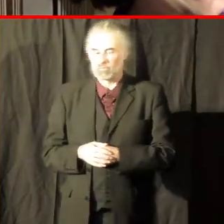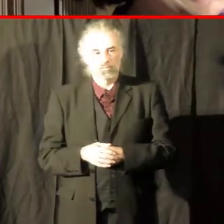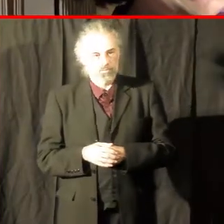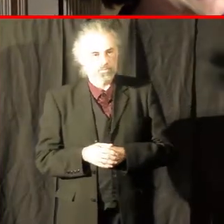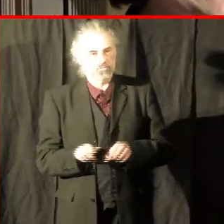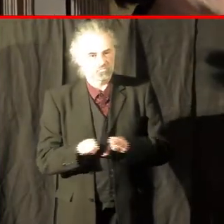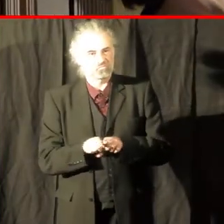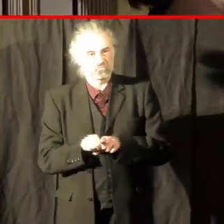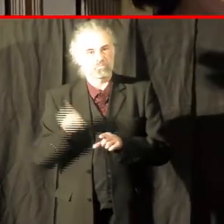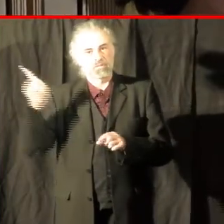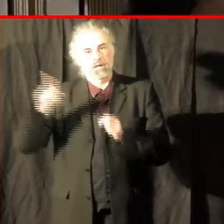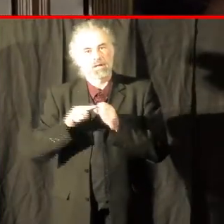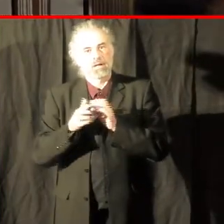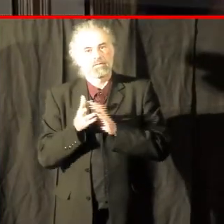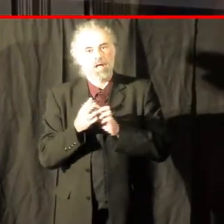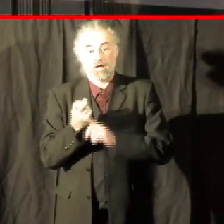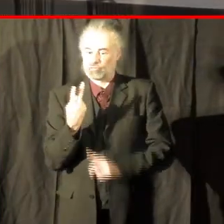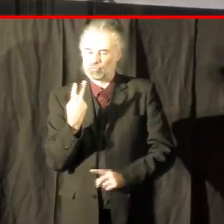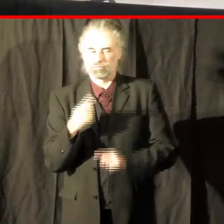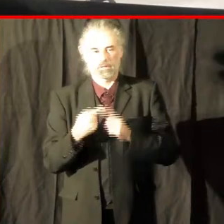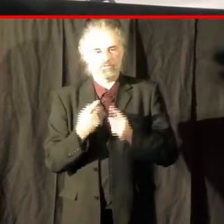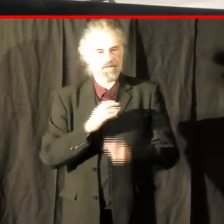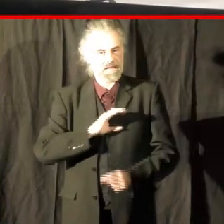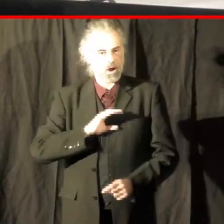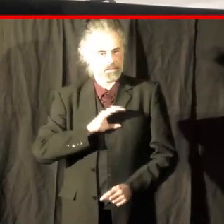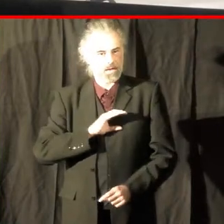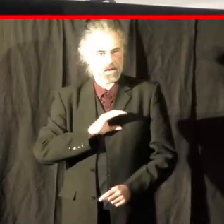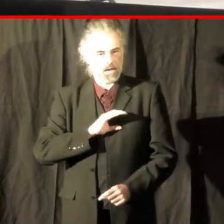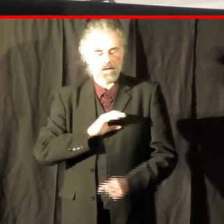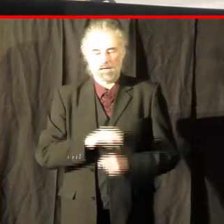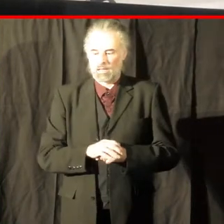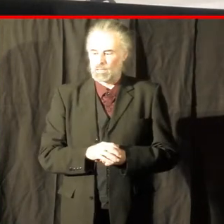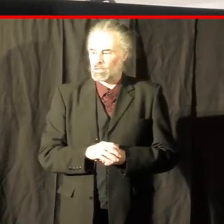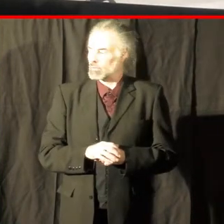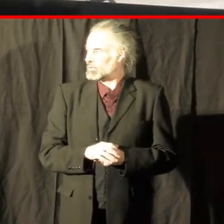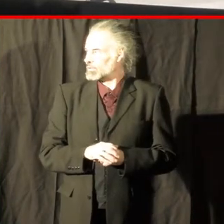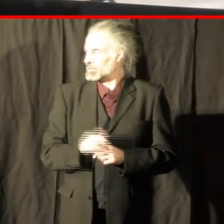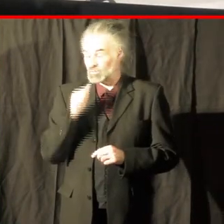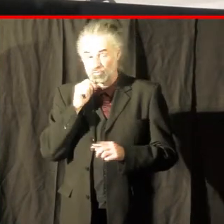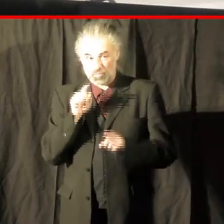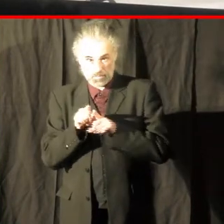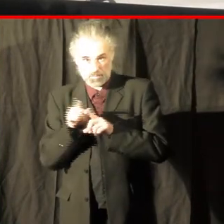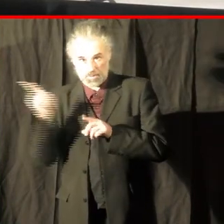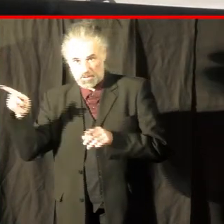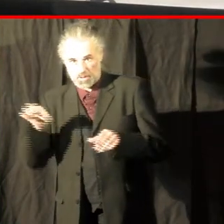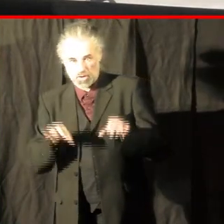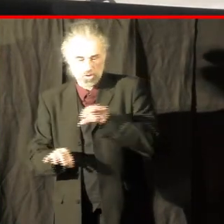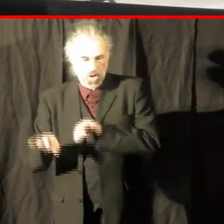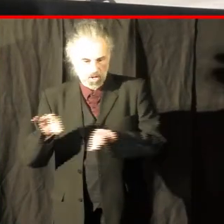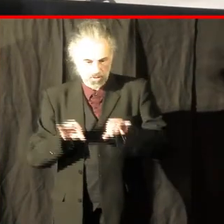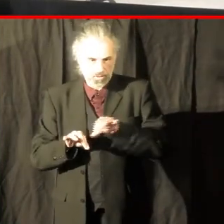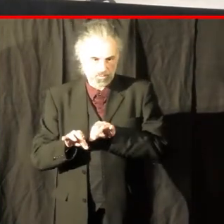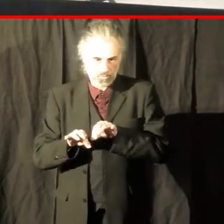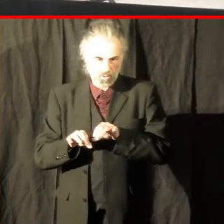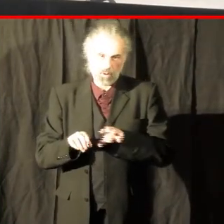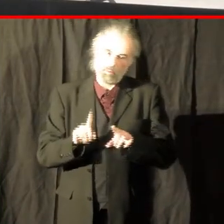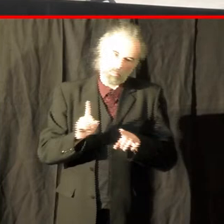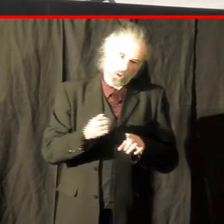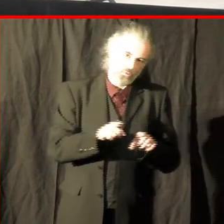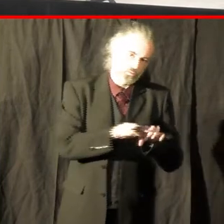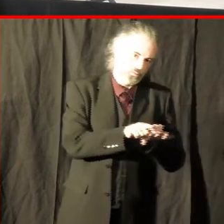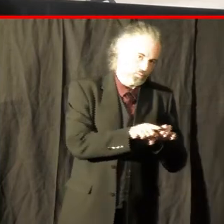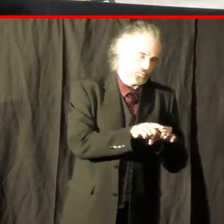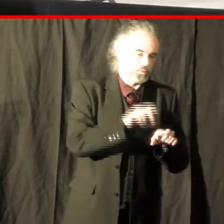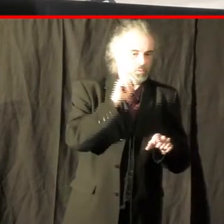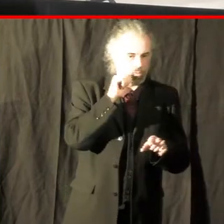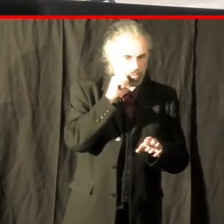Now, Phil is playing two characters tonight. Phil will be a scientist, and then he will also later on